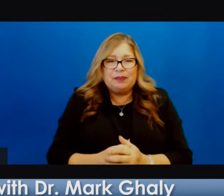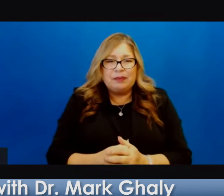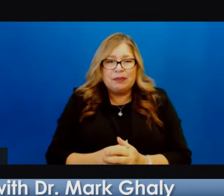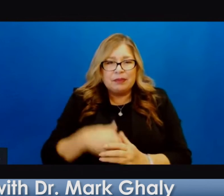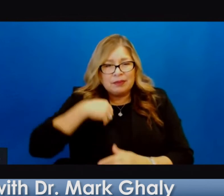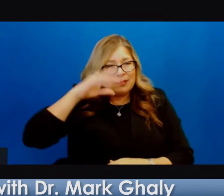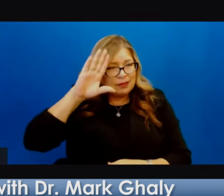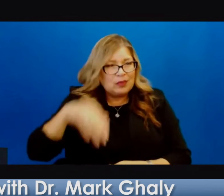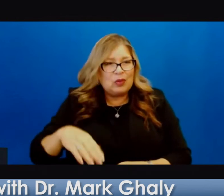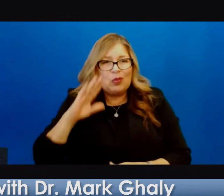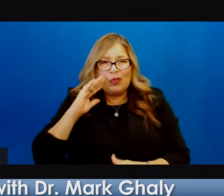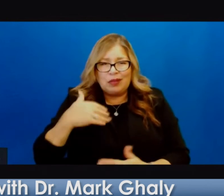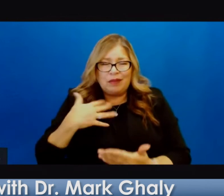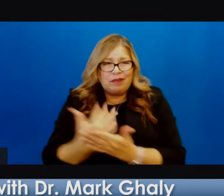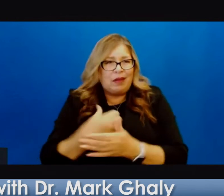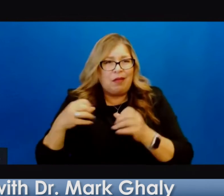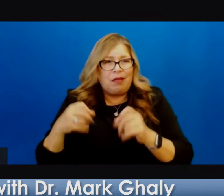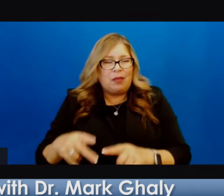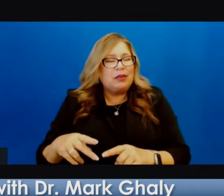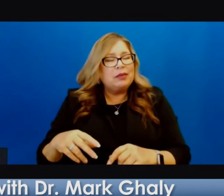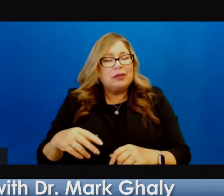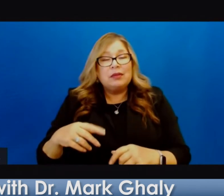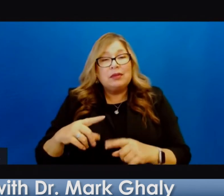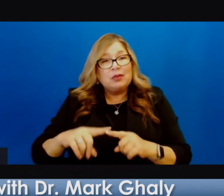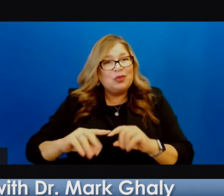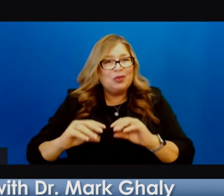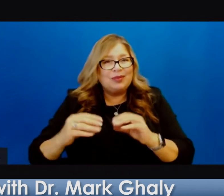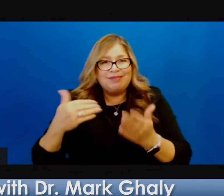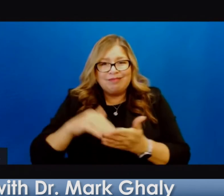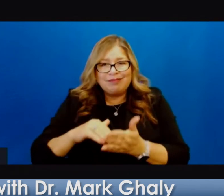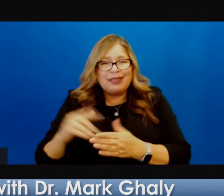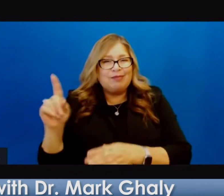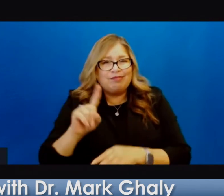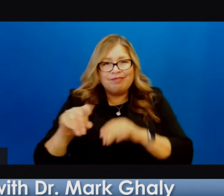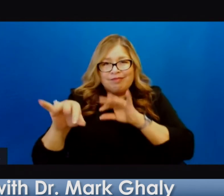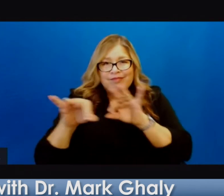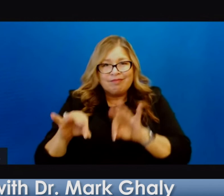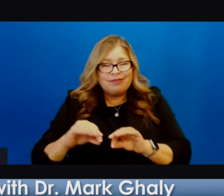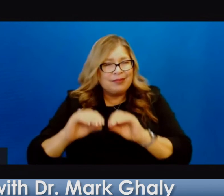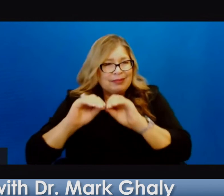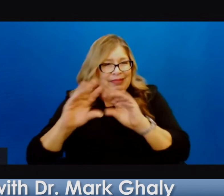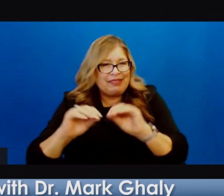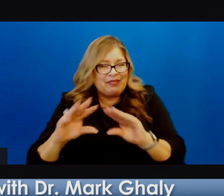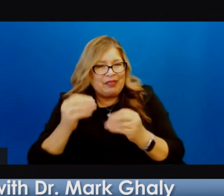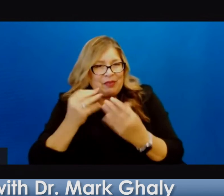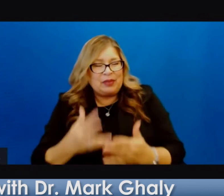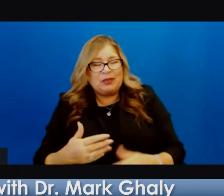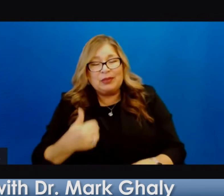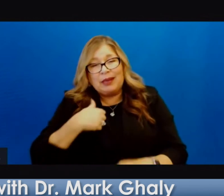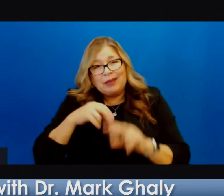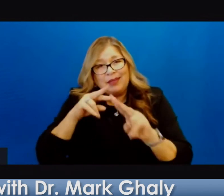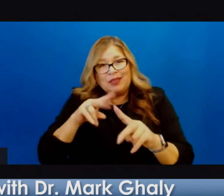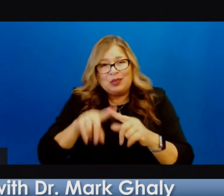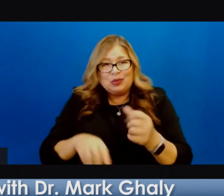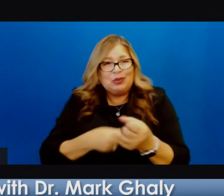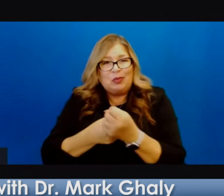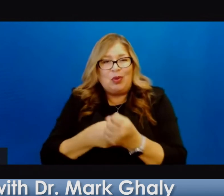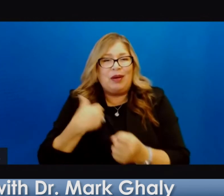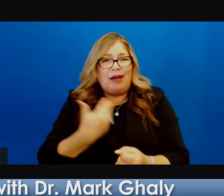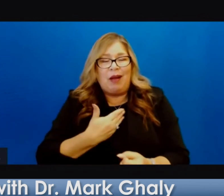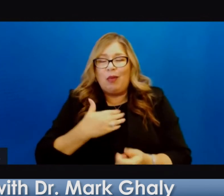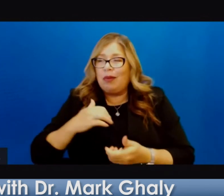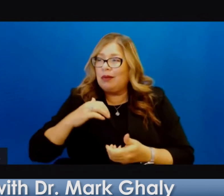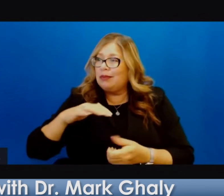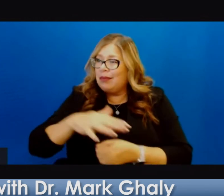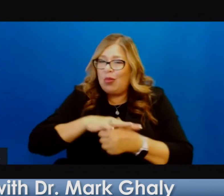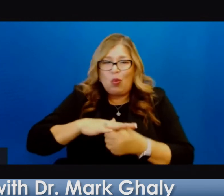there'll be opportunities to continue to clarify. And I look forward to supporting our local partners,